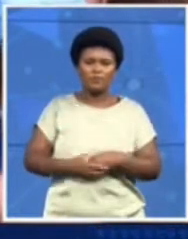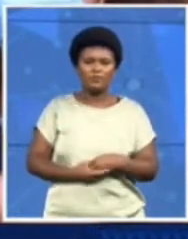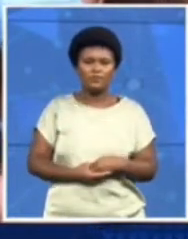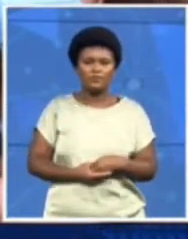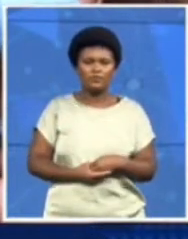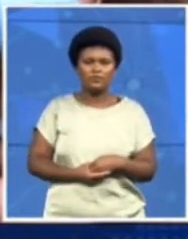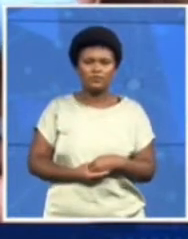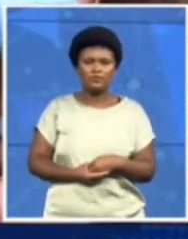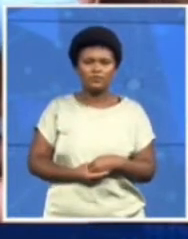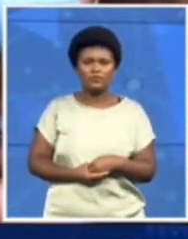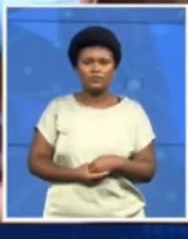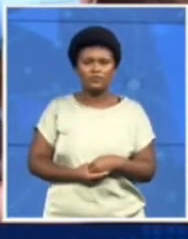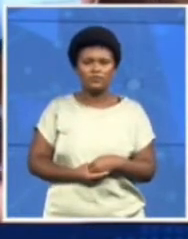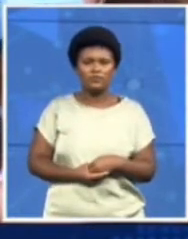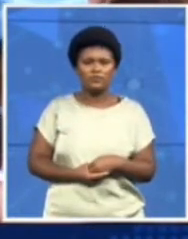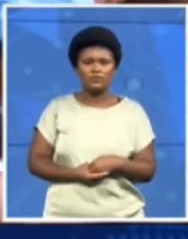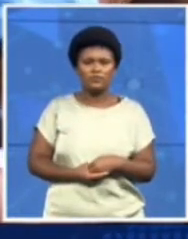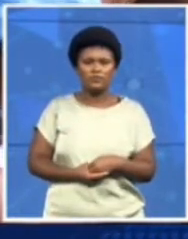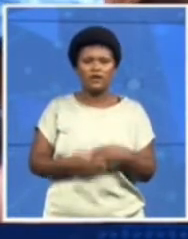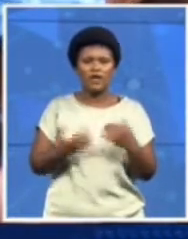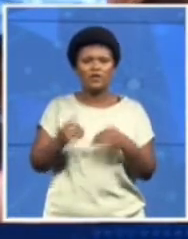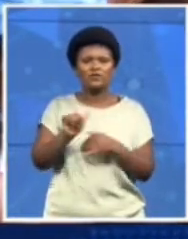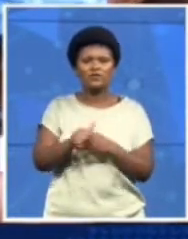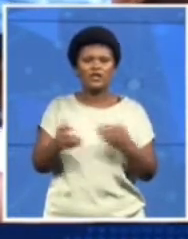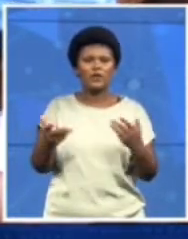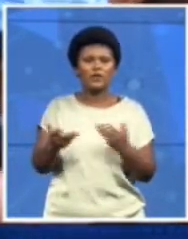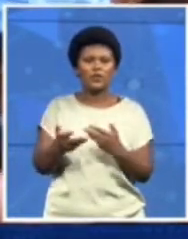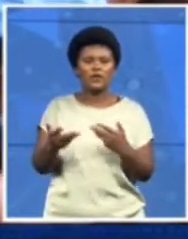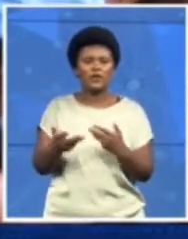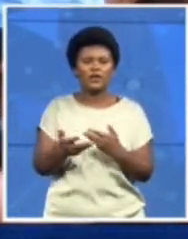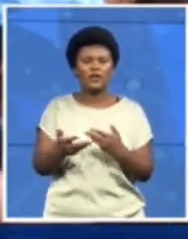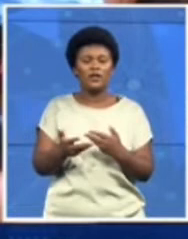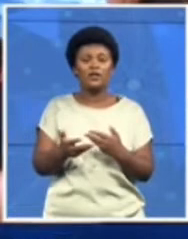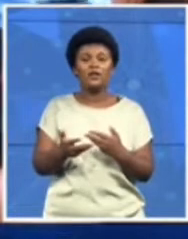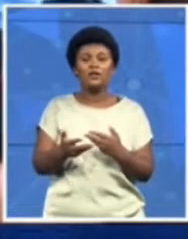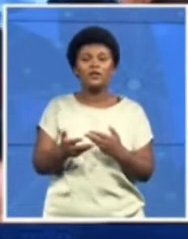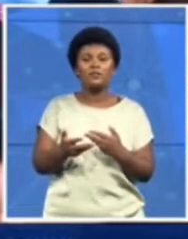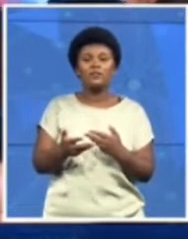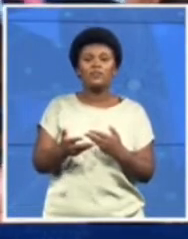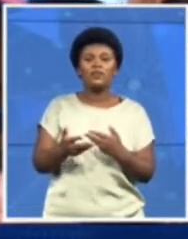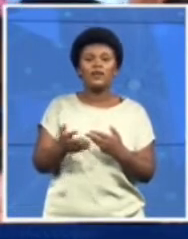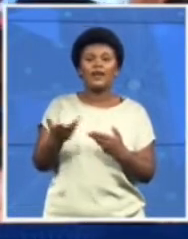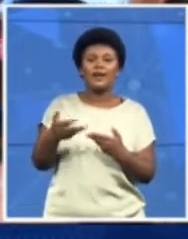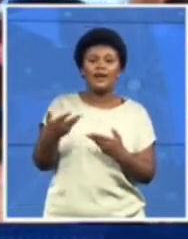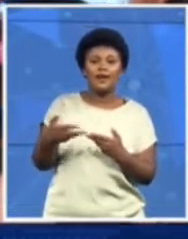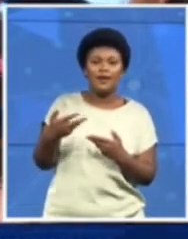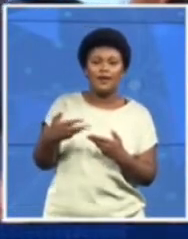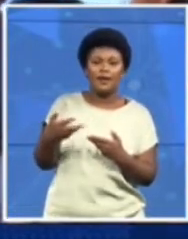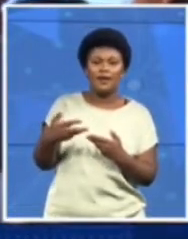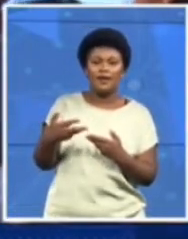within the proximity. Is he living alone in the Western Cape? But he will be taken to... Yeah, he's living alone.